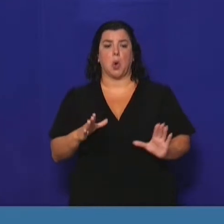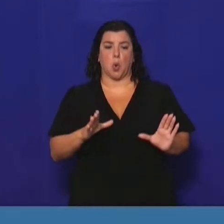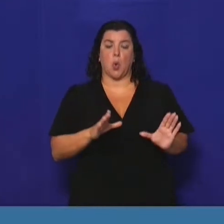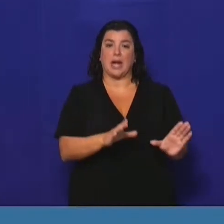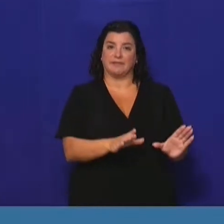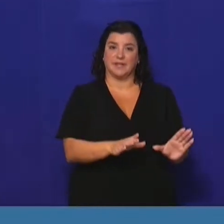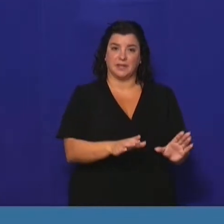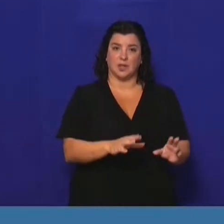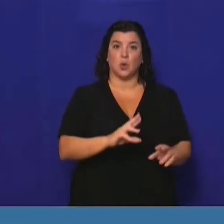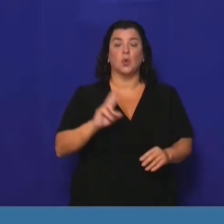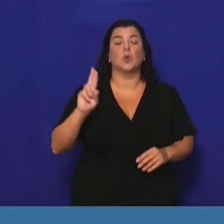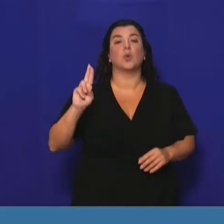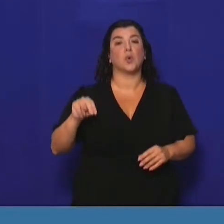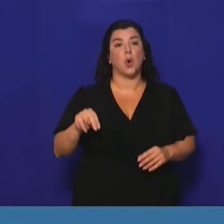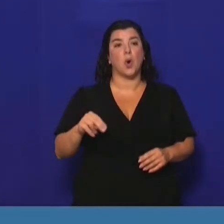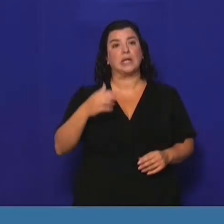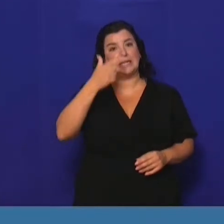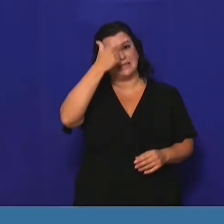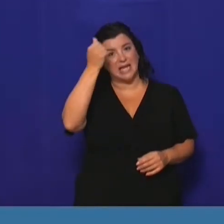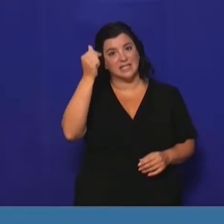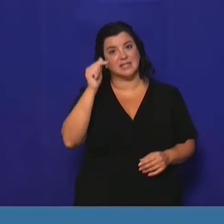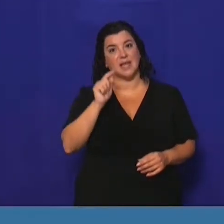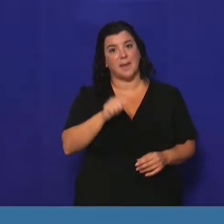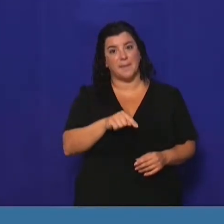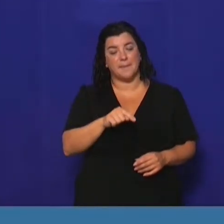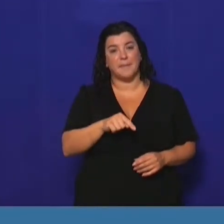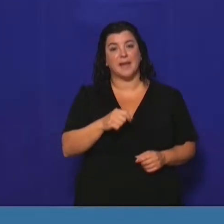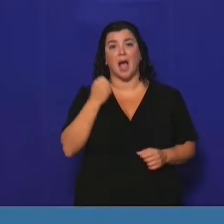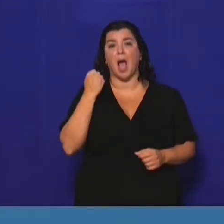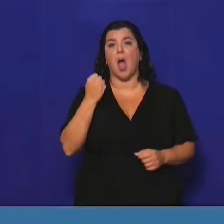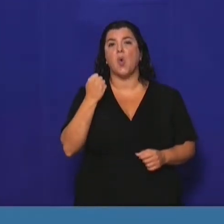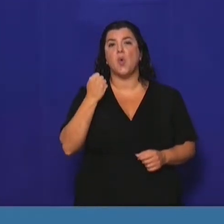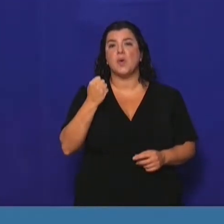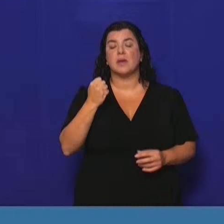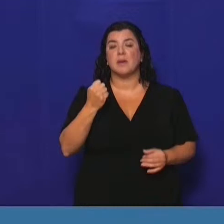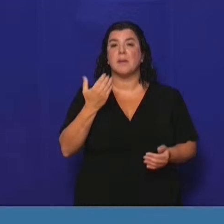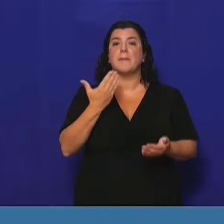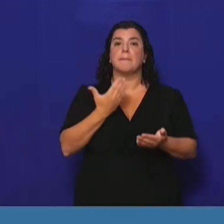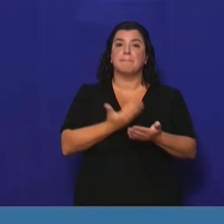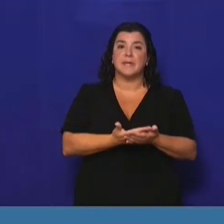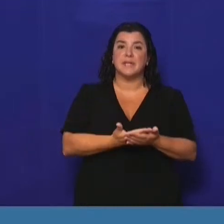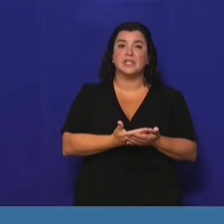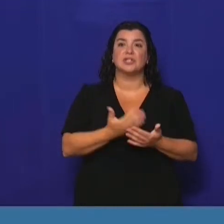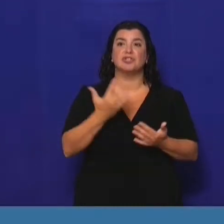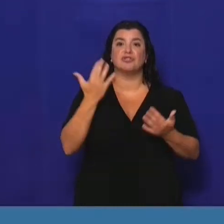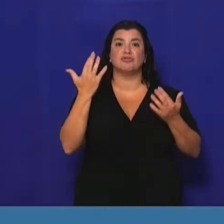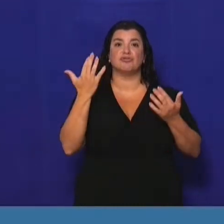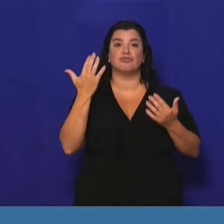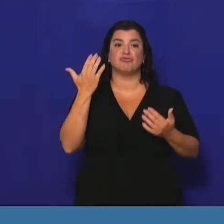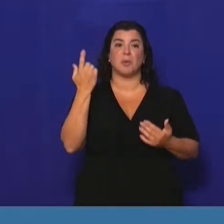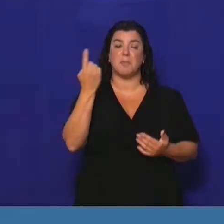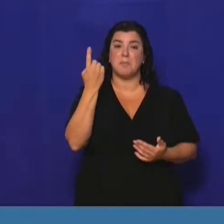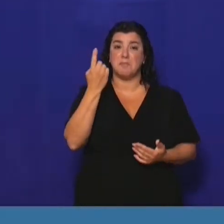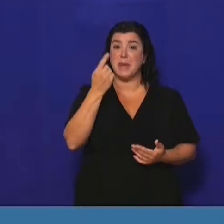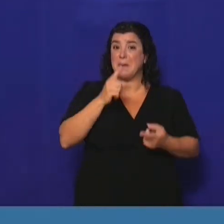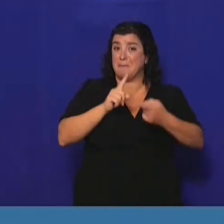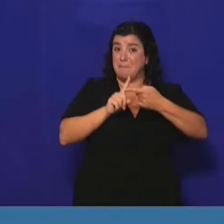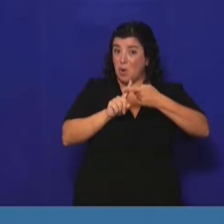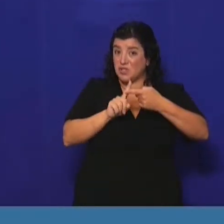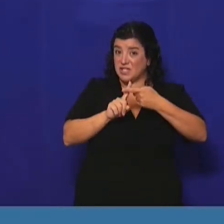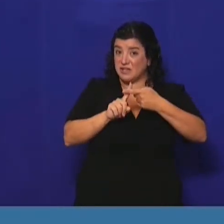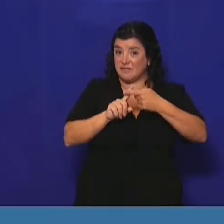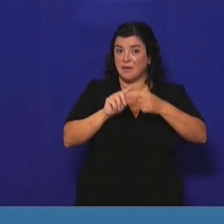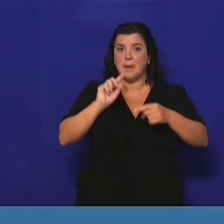u wkoll qed isir it-testjar qawwi ħafna biex aħna jkun hemm residenti li jkunu pożittivi mill-ewwel